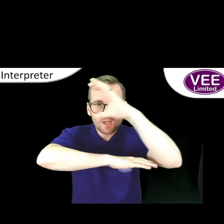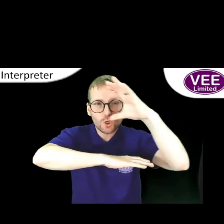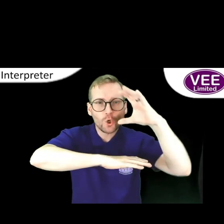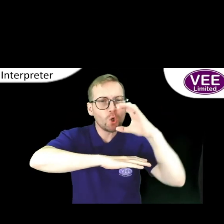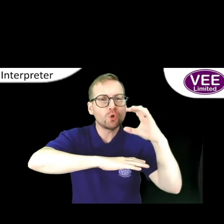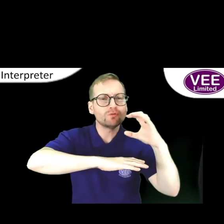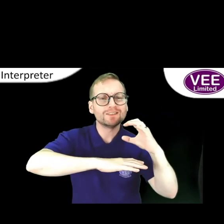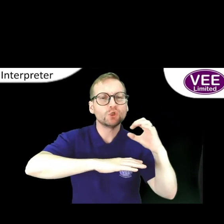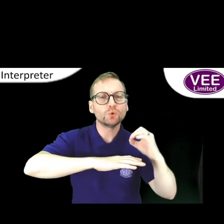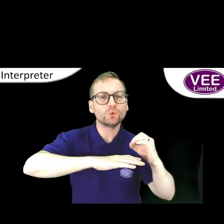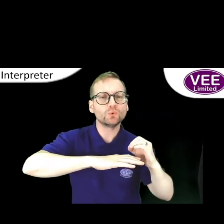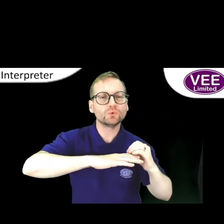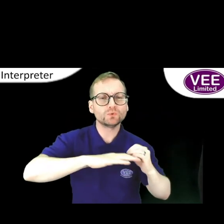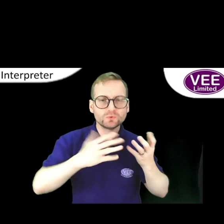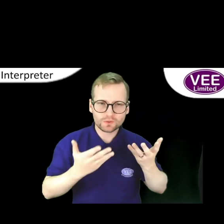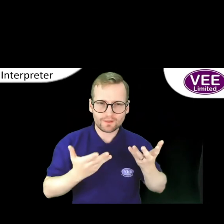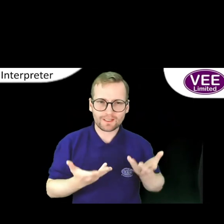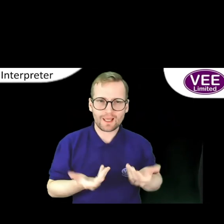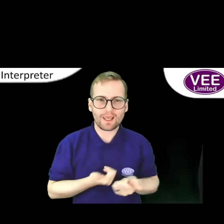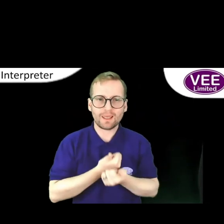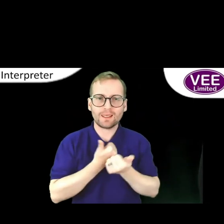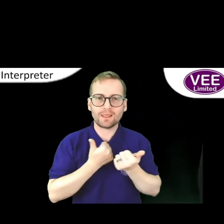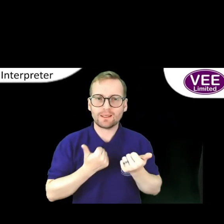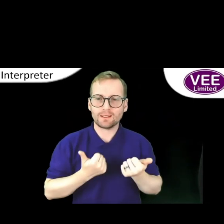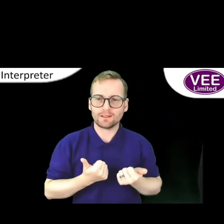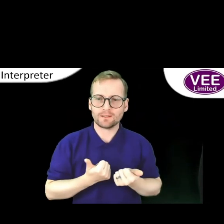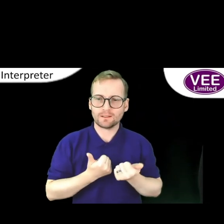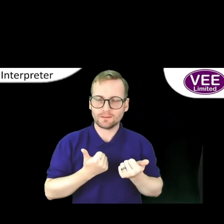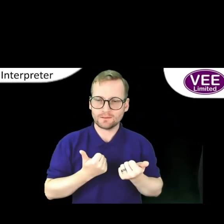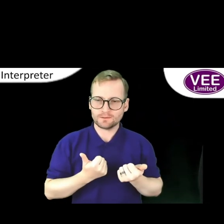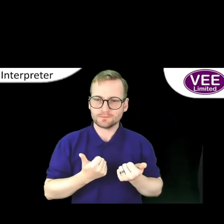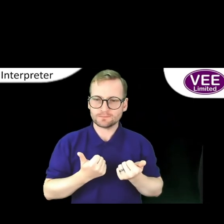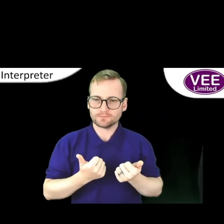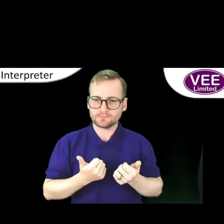Darling, curry doon the day.